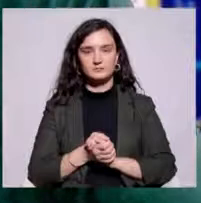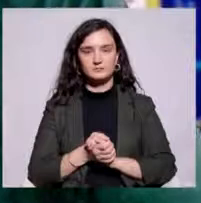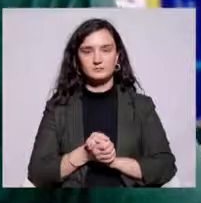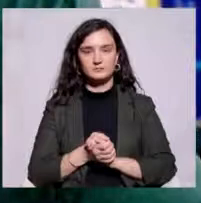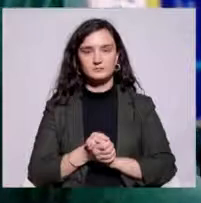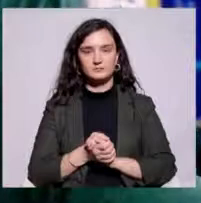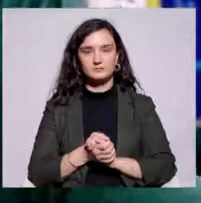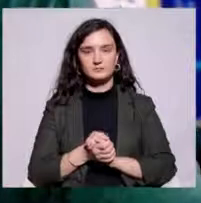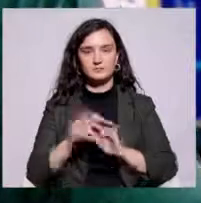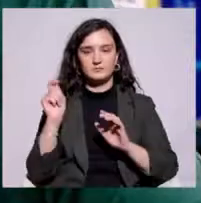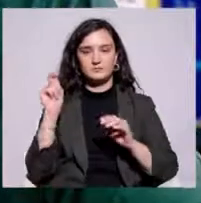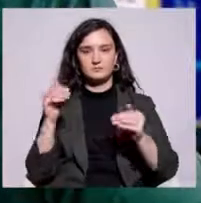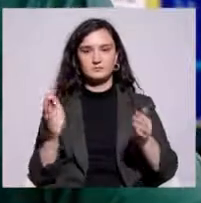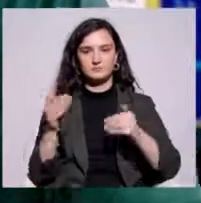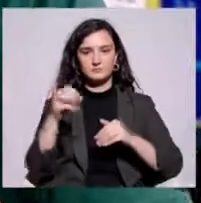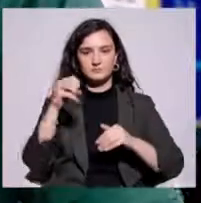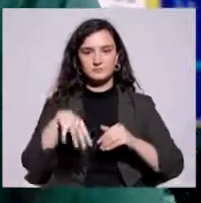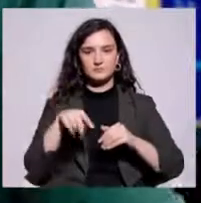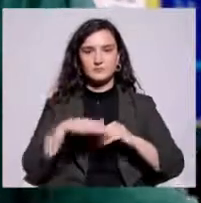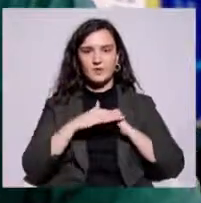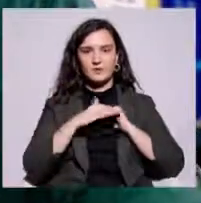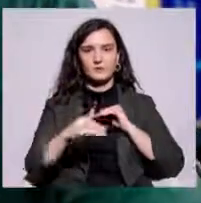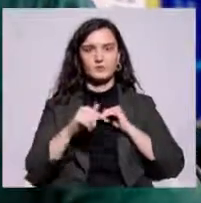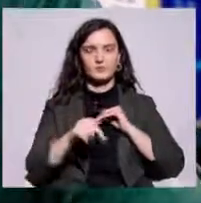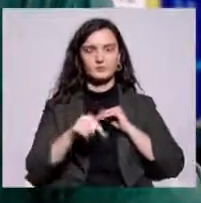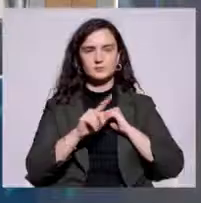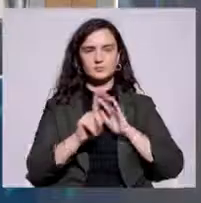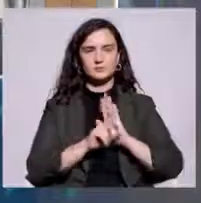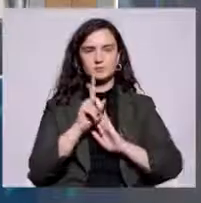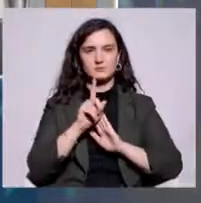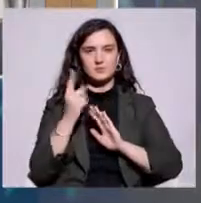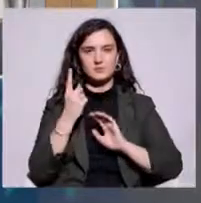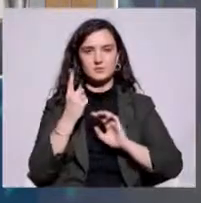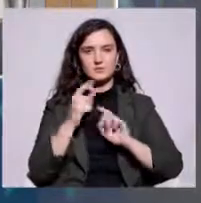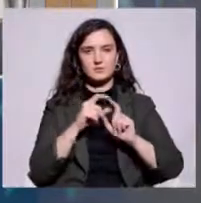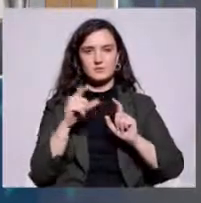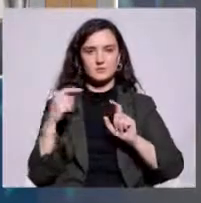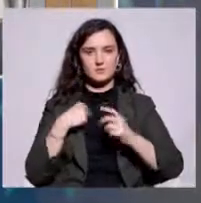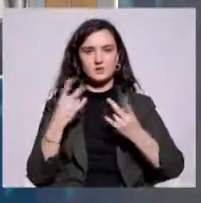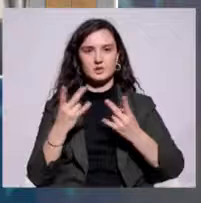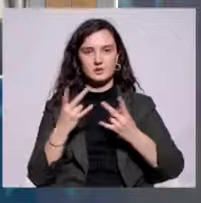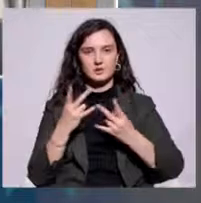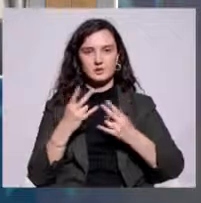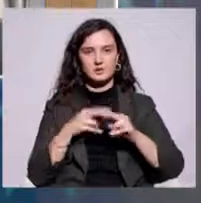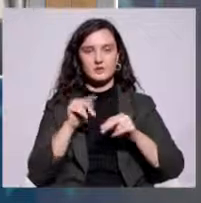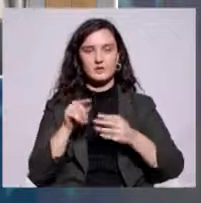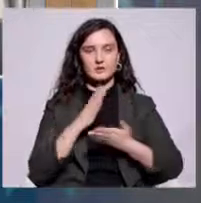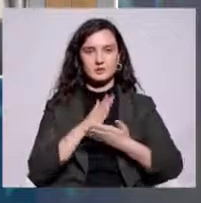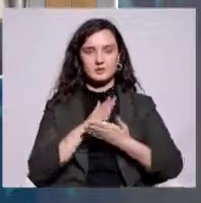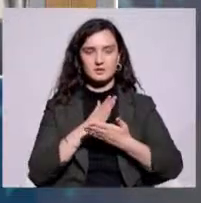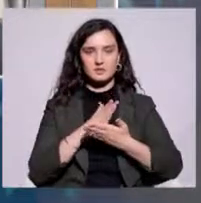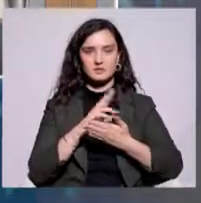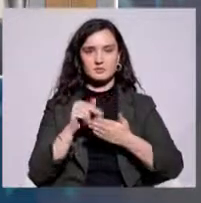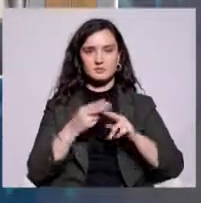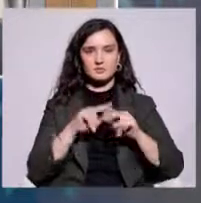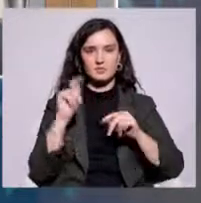a waste bin on the floor. What goes to the beginning? In the first one, we need there is